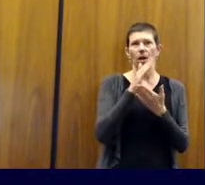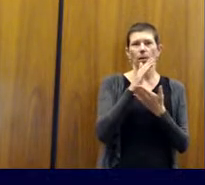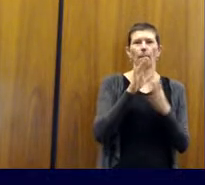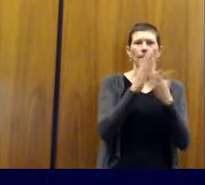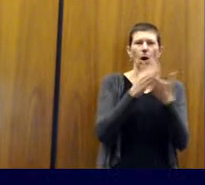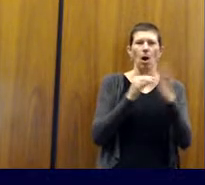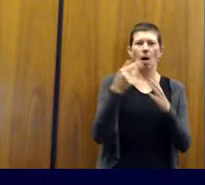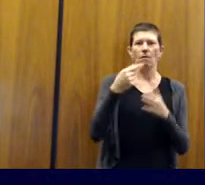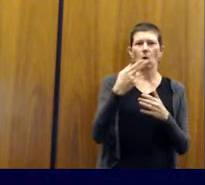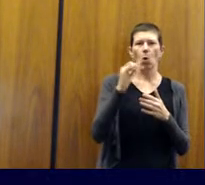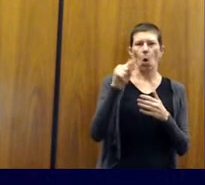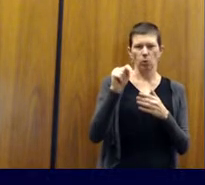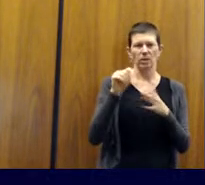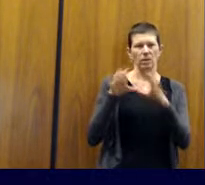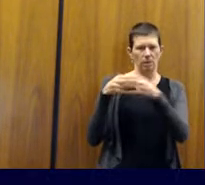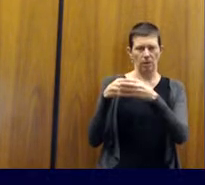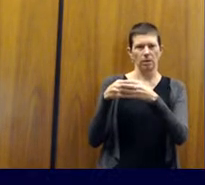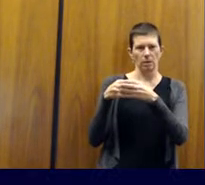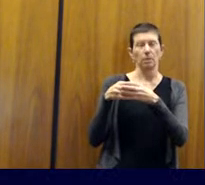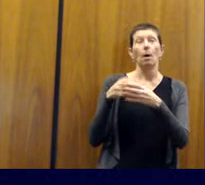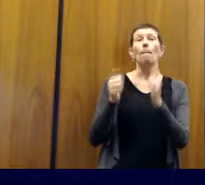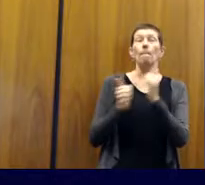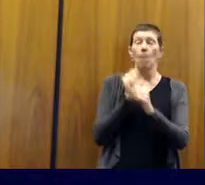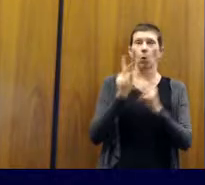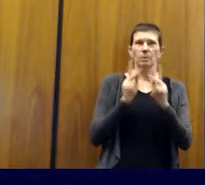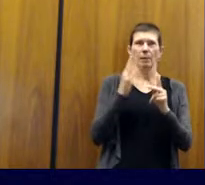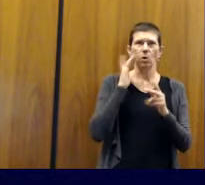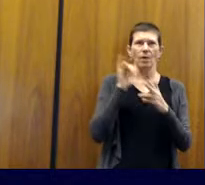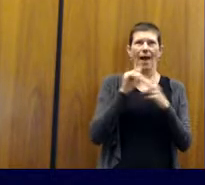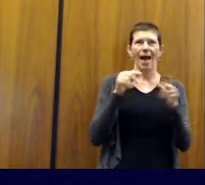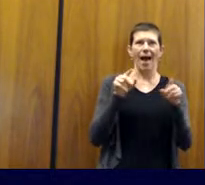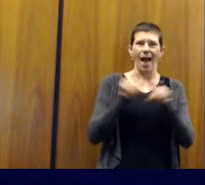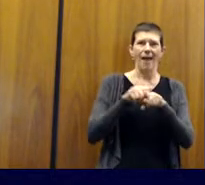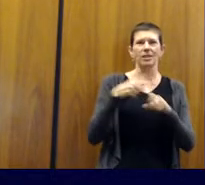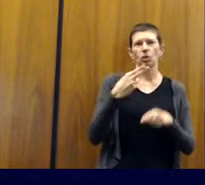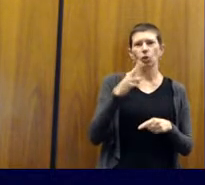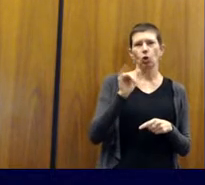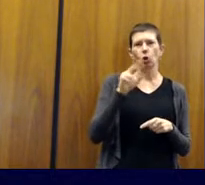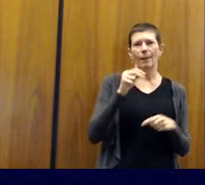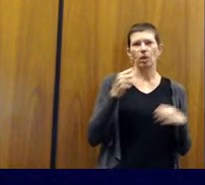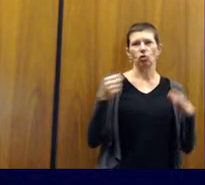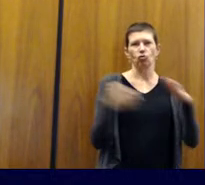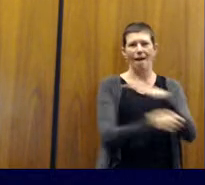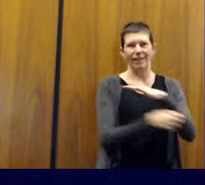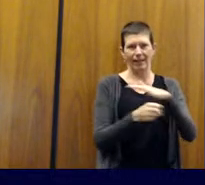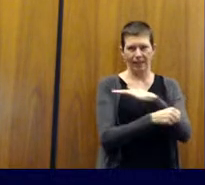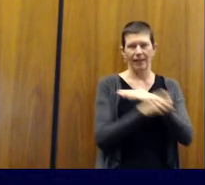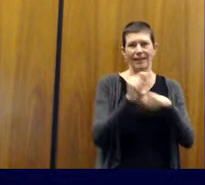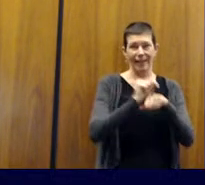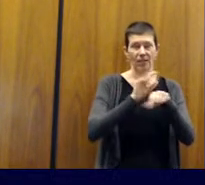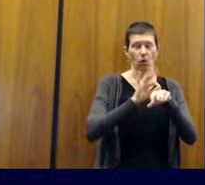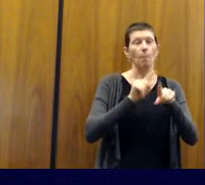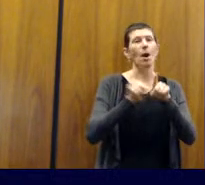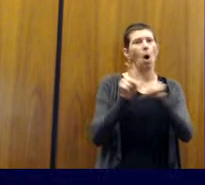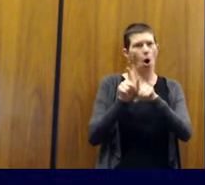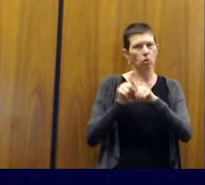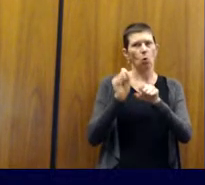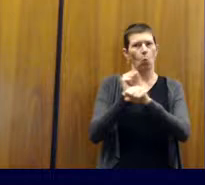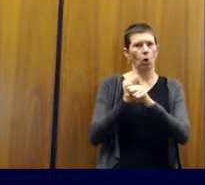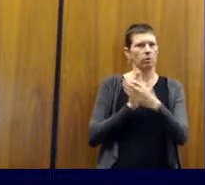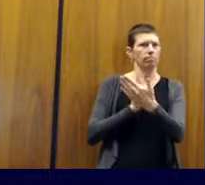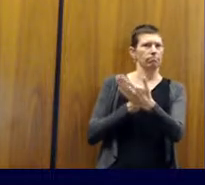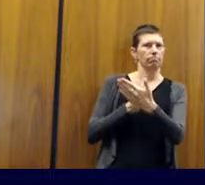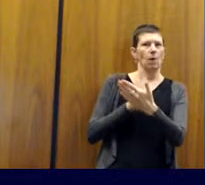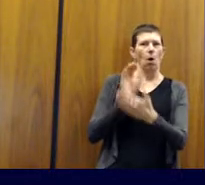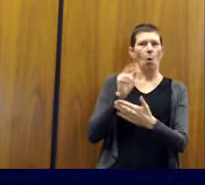Human Oppression Strike Team. Most people know it as a human trafficking task force, but it also has the combat of the opioid, because they go